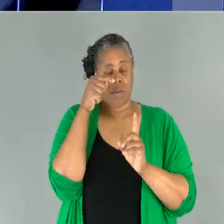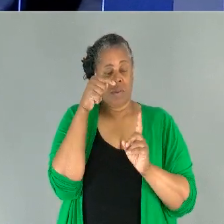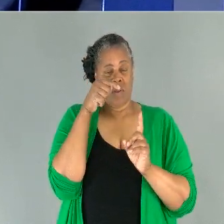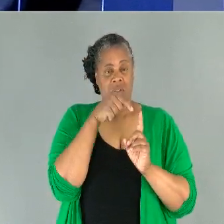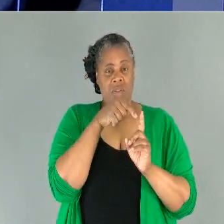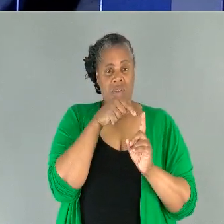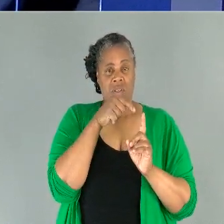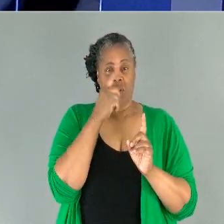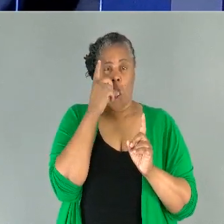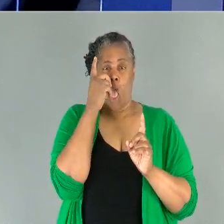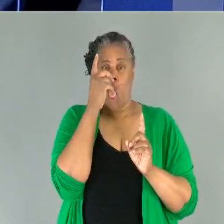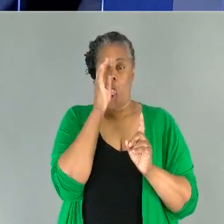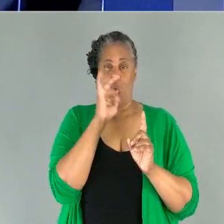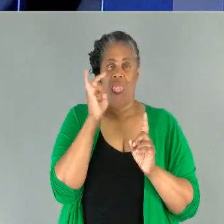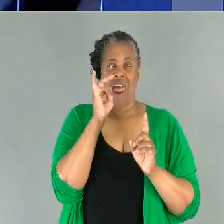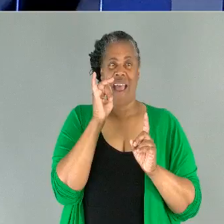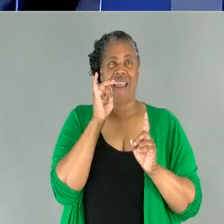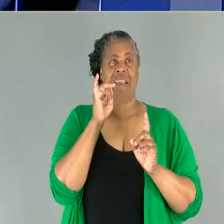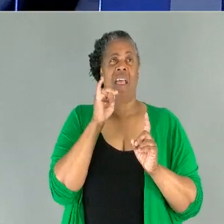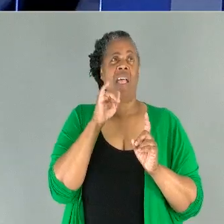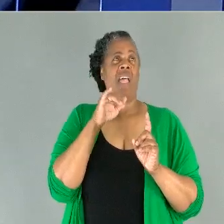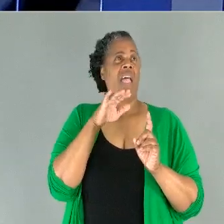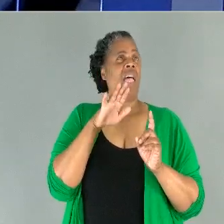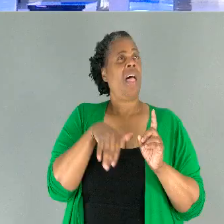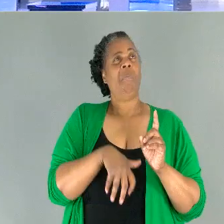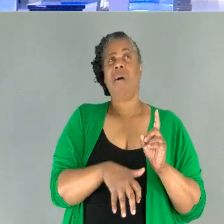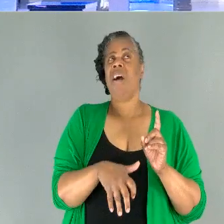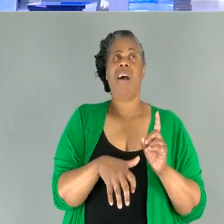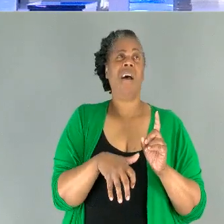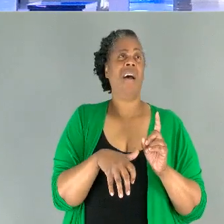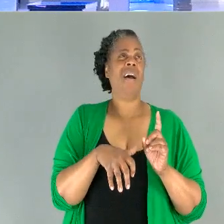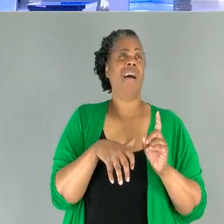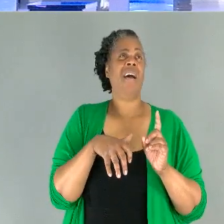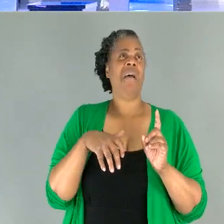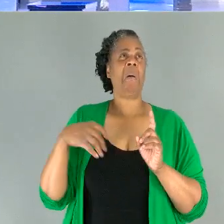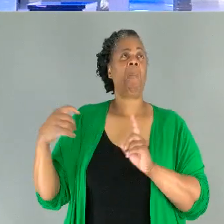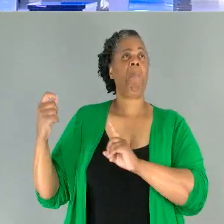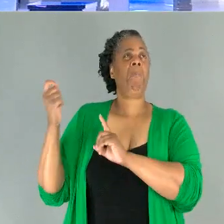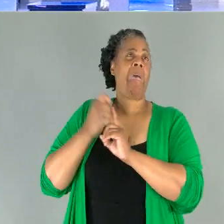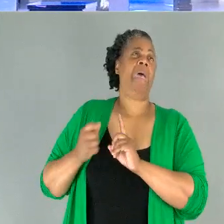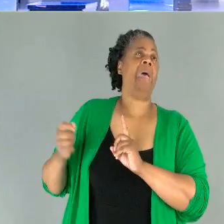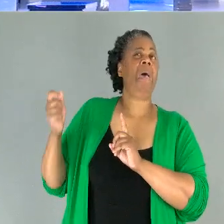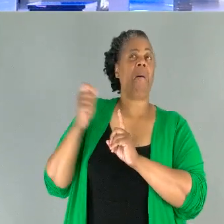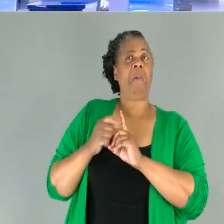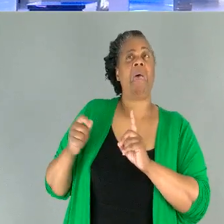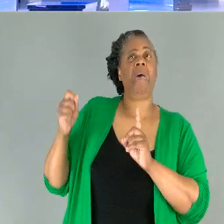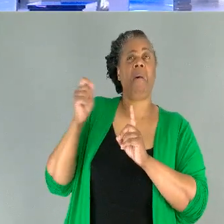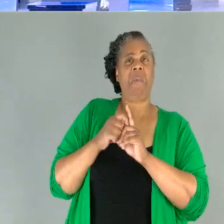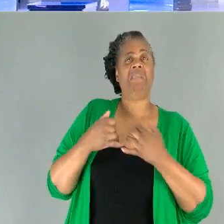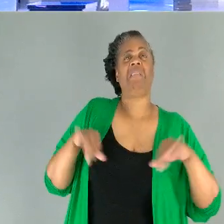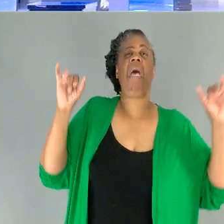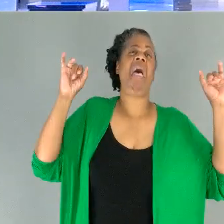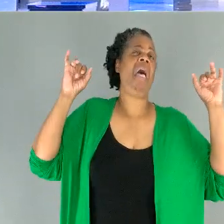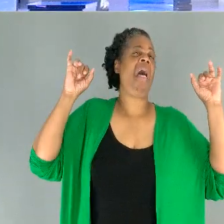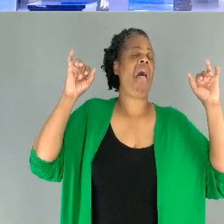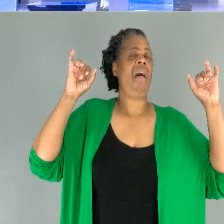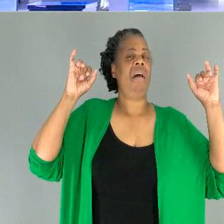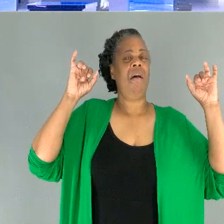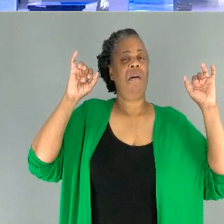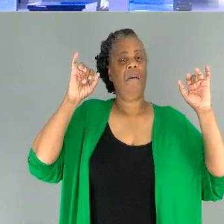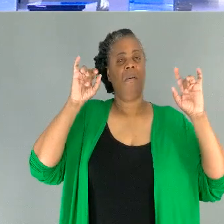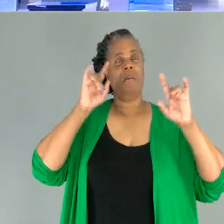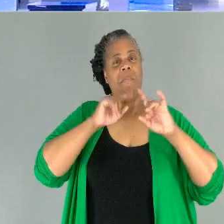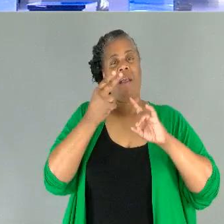seemed as though insurmountable odds? She was seated